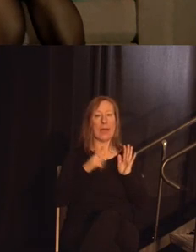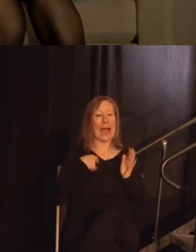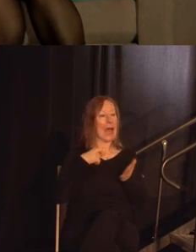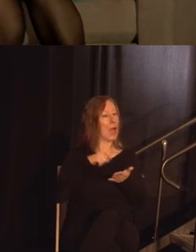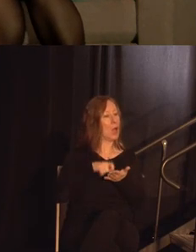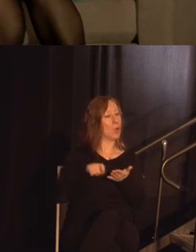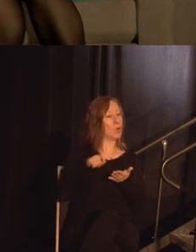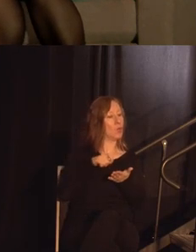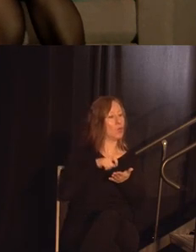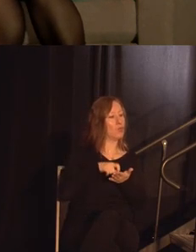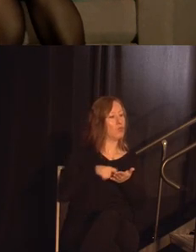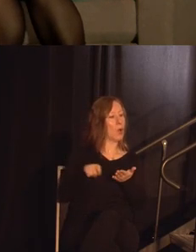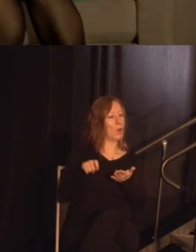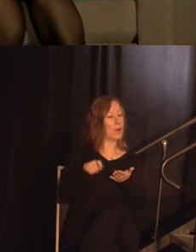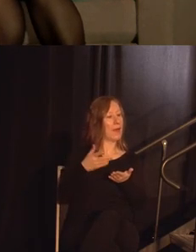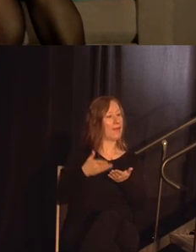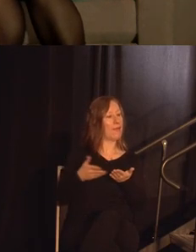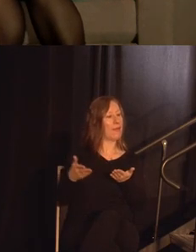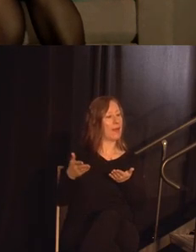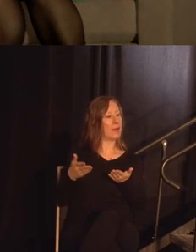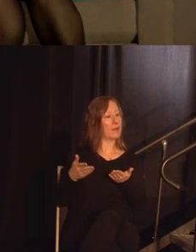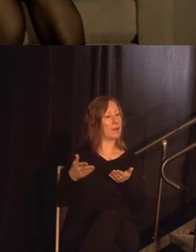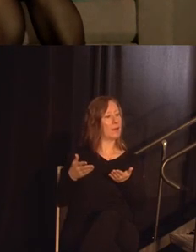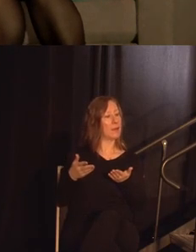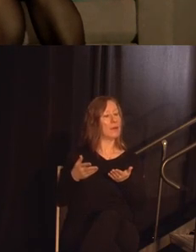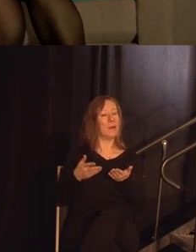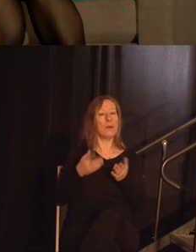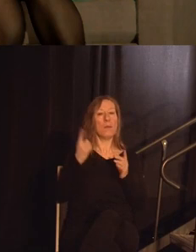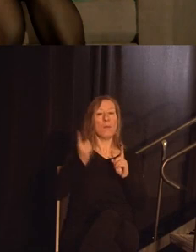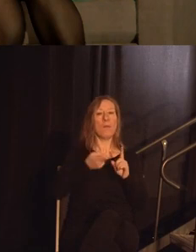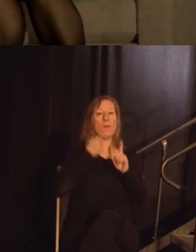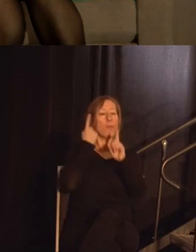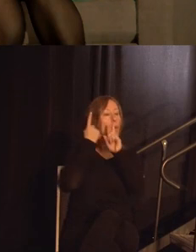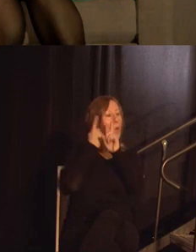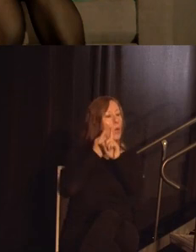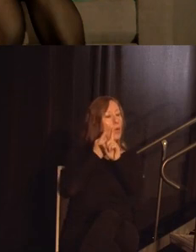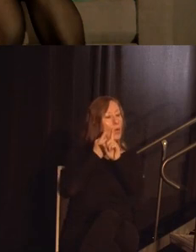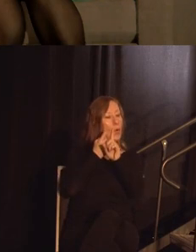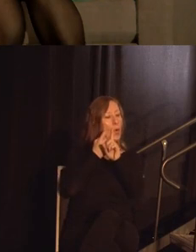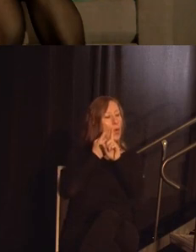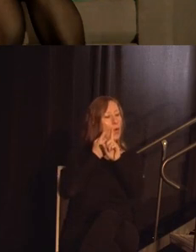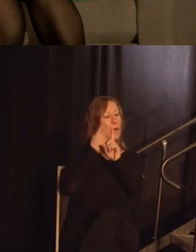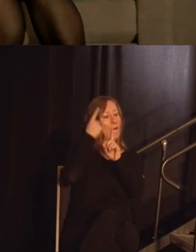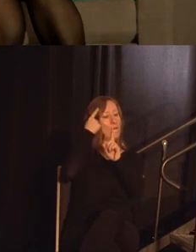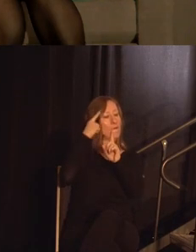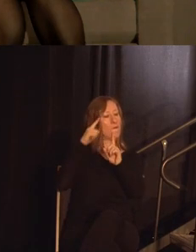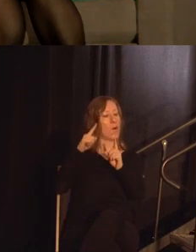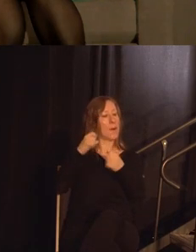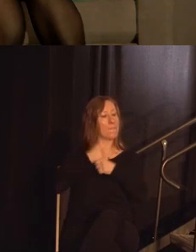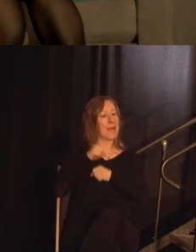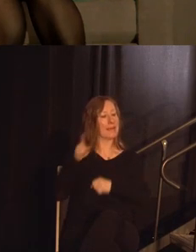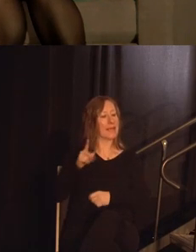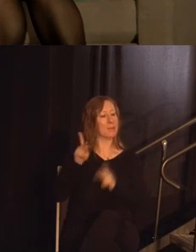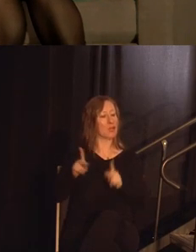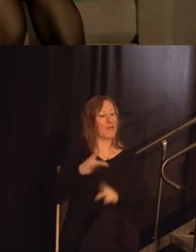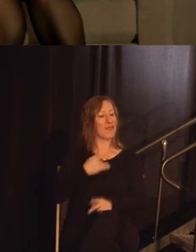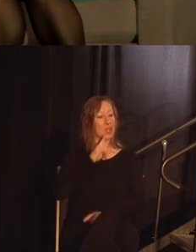Guardian that came out today where the goal for me was very clear, which was to make Darren Aronofsky feel so guilty that he died.